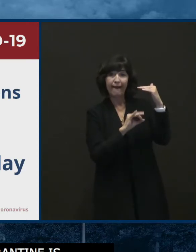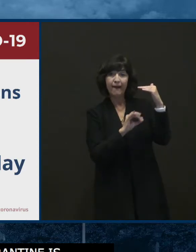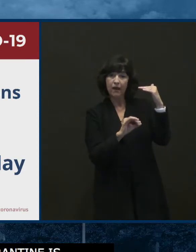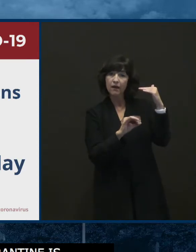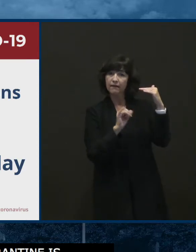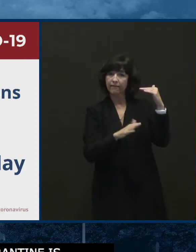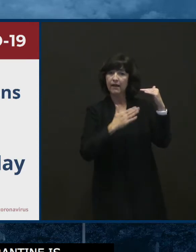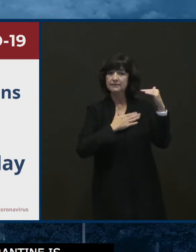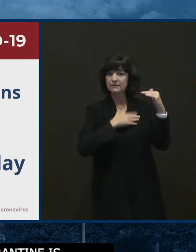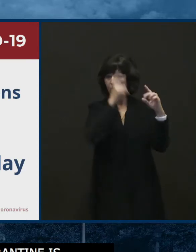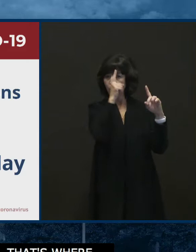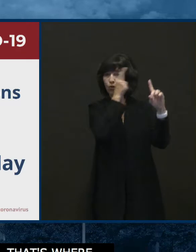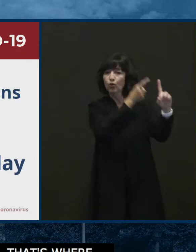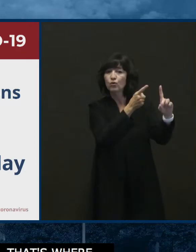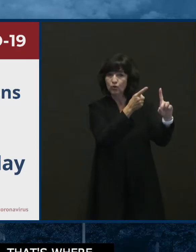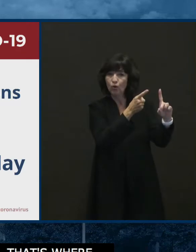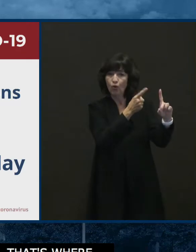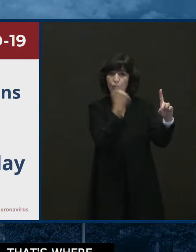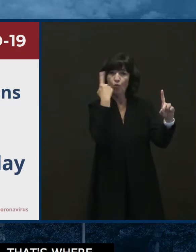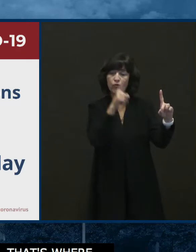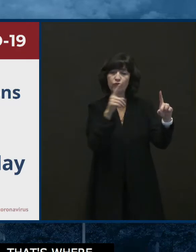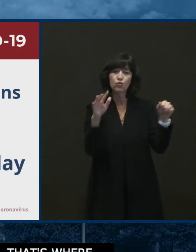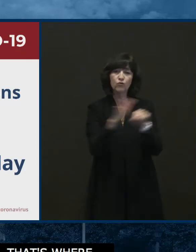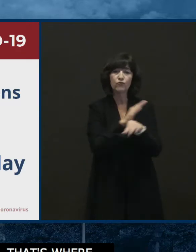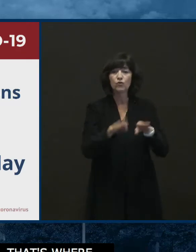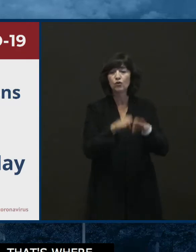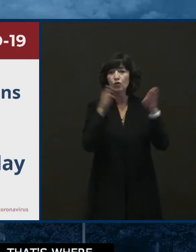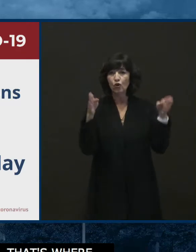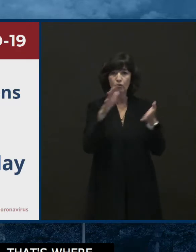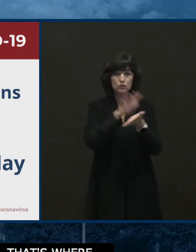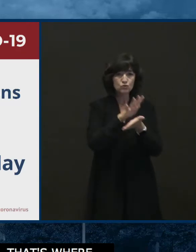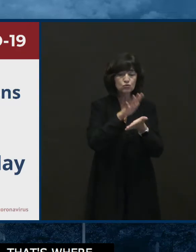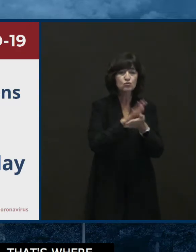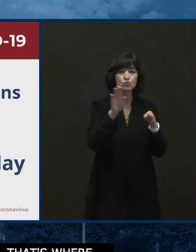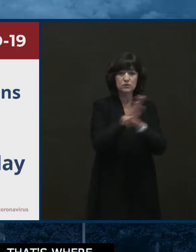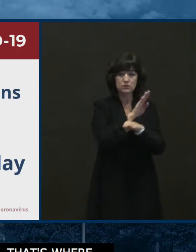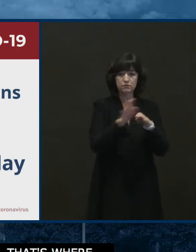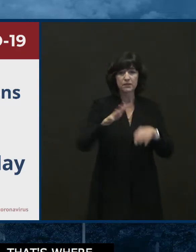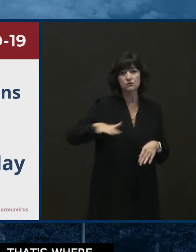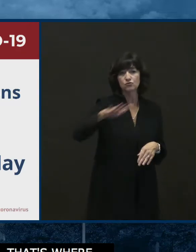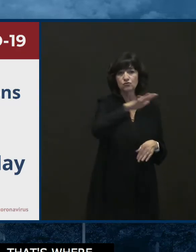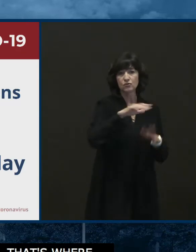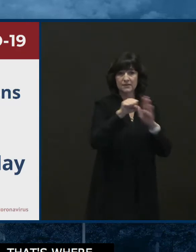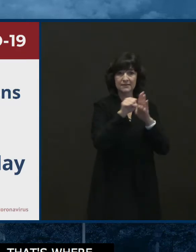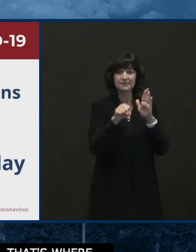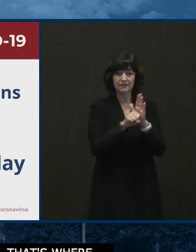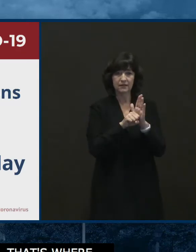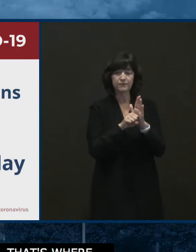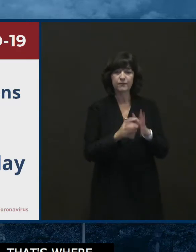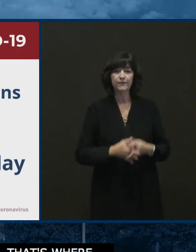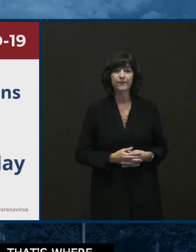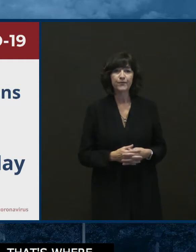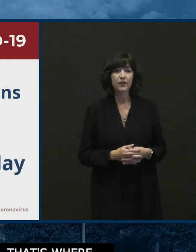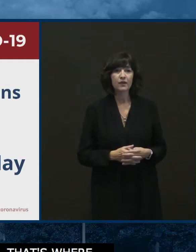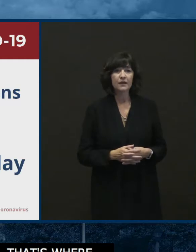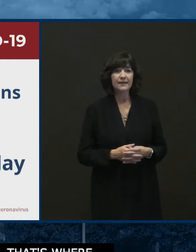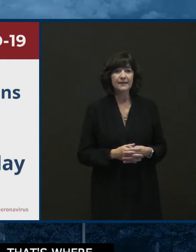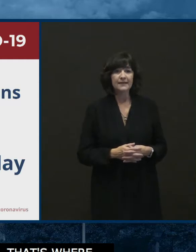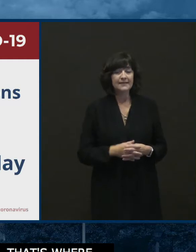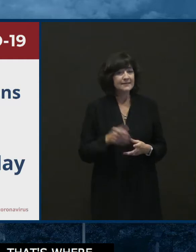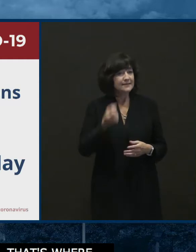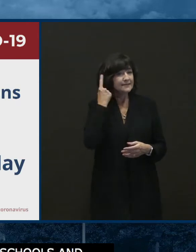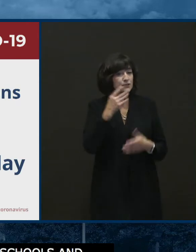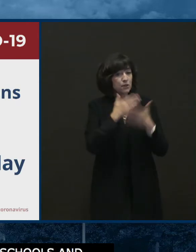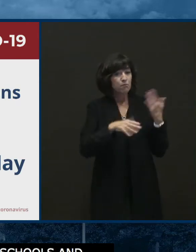be to more fully open schools and businesses across our state. Part of that is because more people are